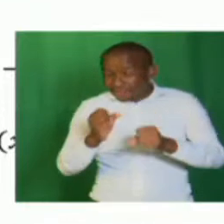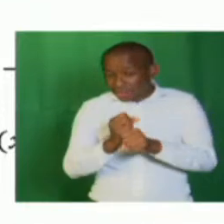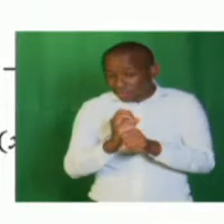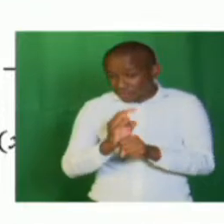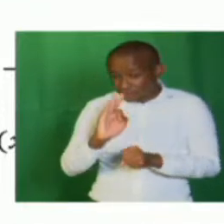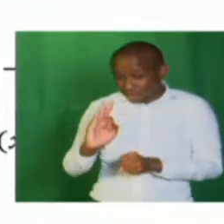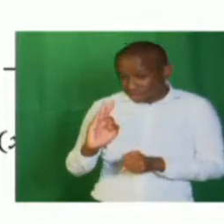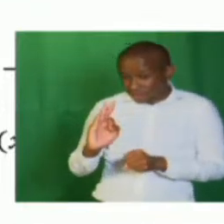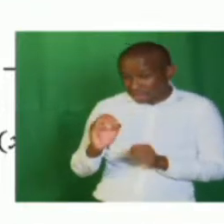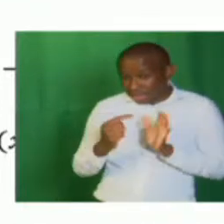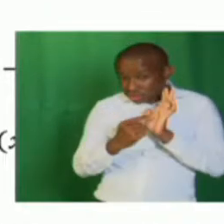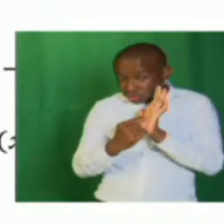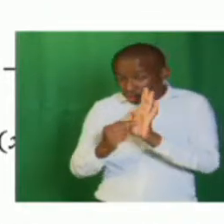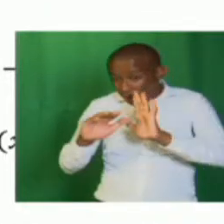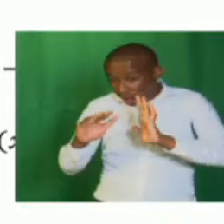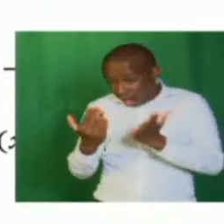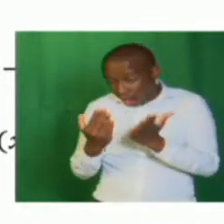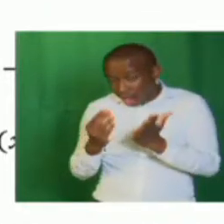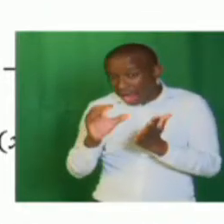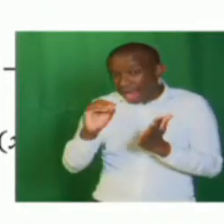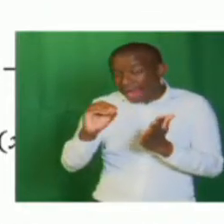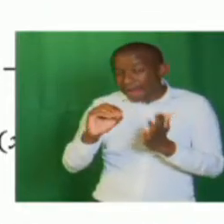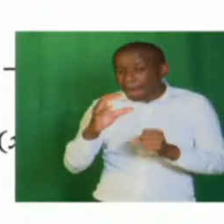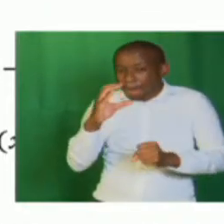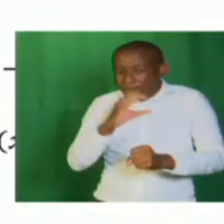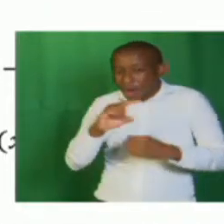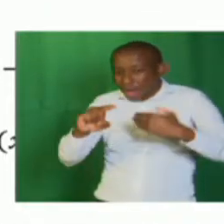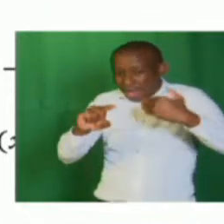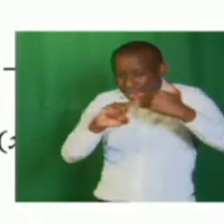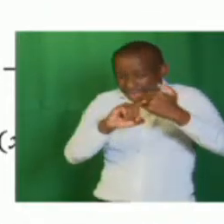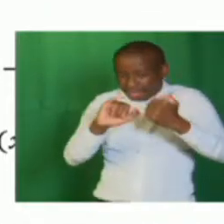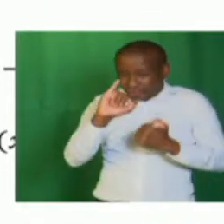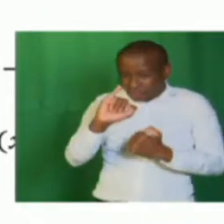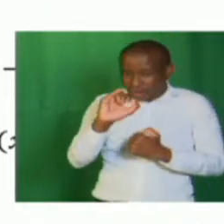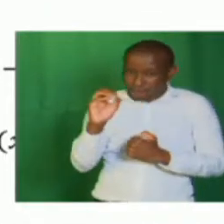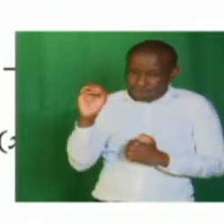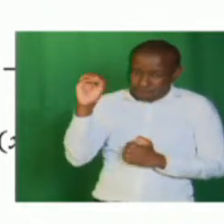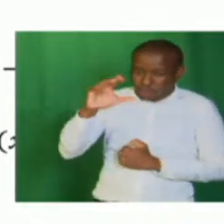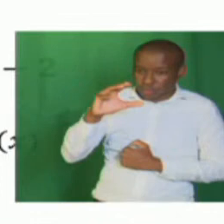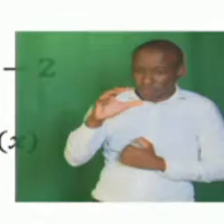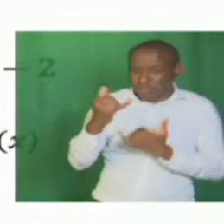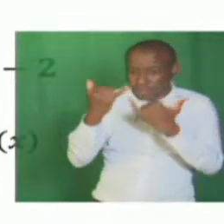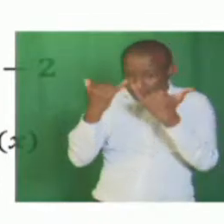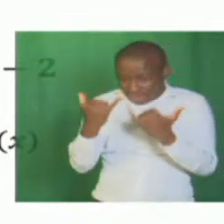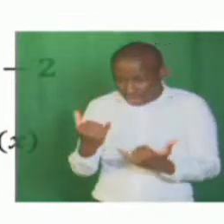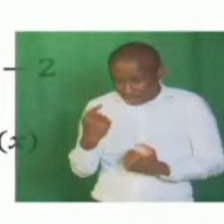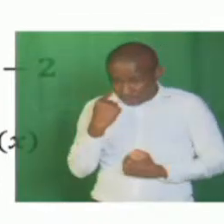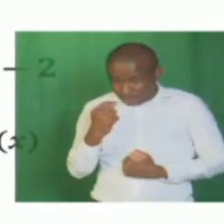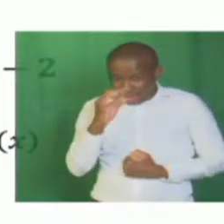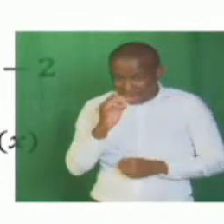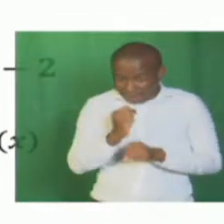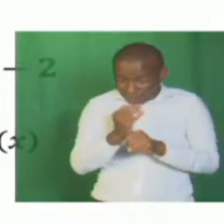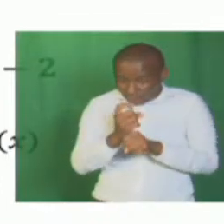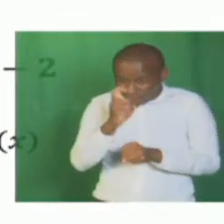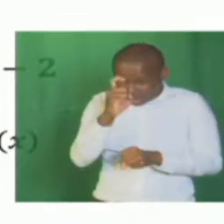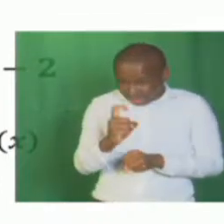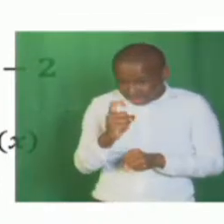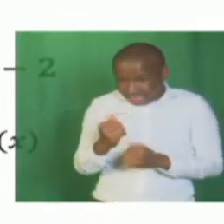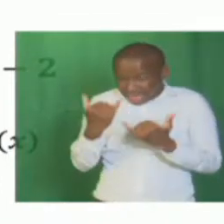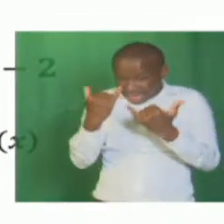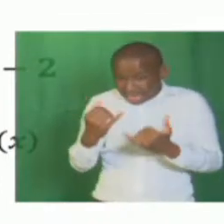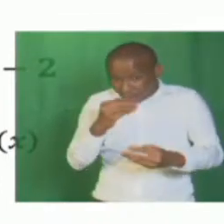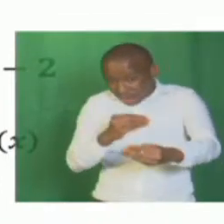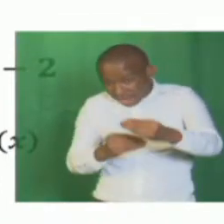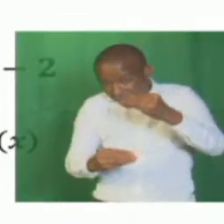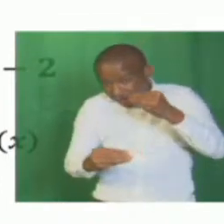is denoted by this to the power negative 1. So the name of the function, as you can see, it's f of x. So now the